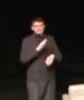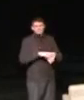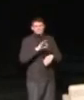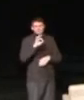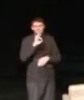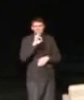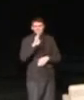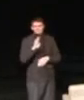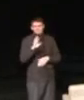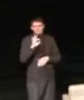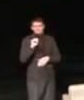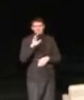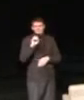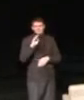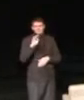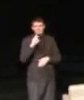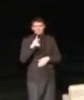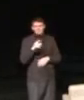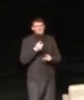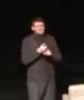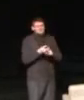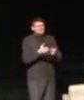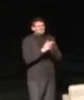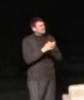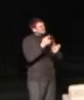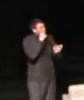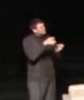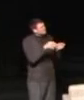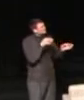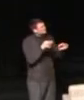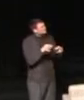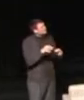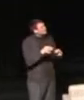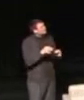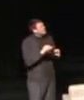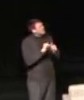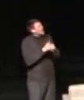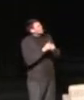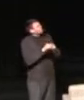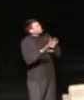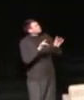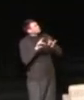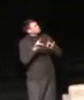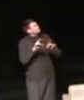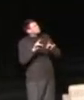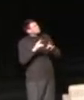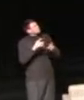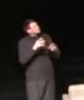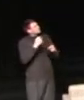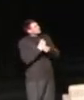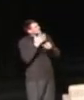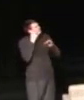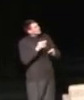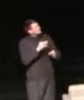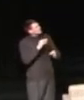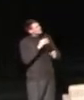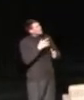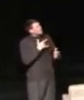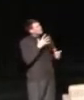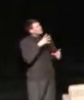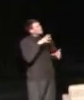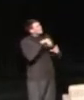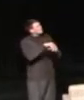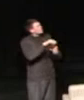Facebook, and she asks, can you describe the decision-making process for gallery content? Who has final approval on content